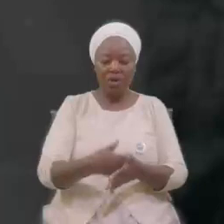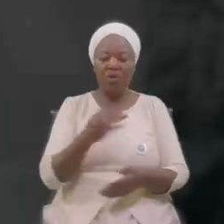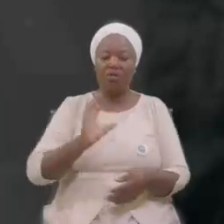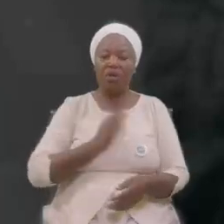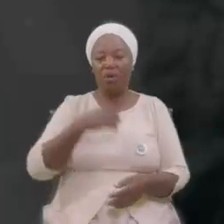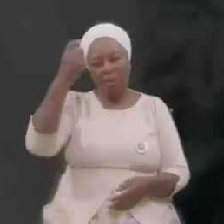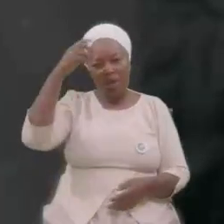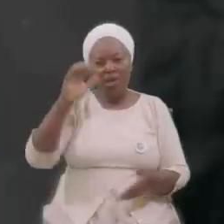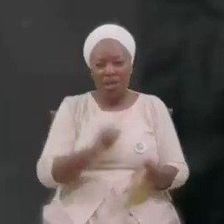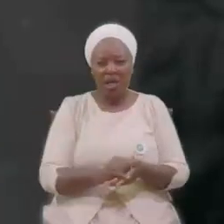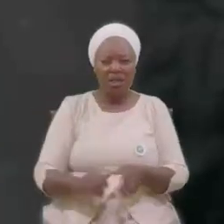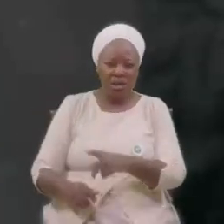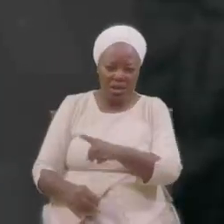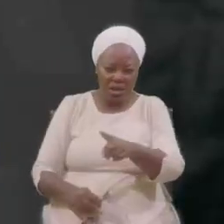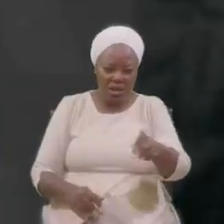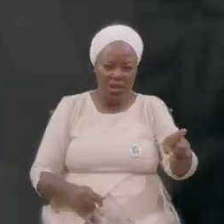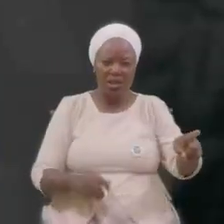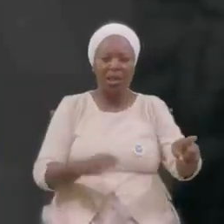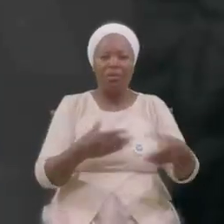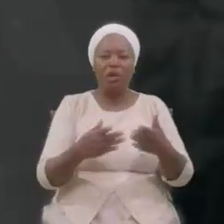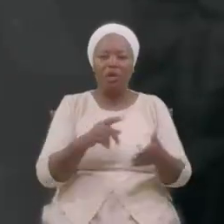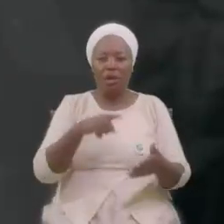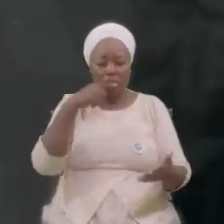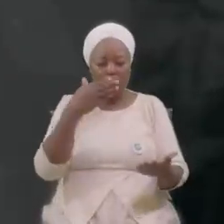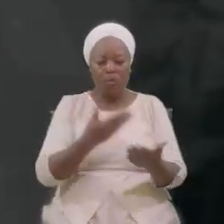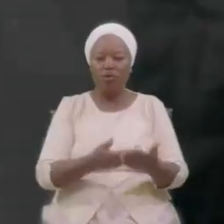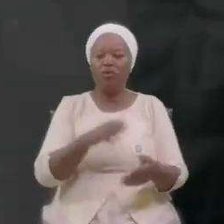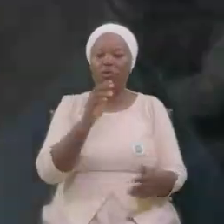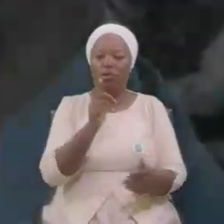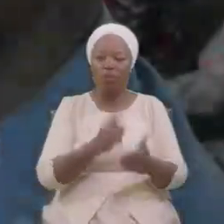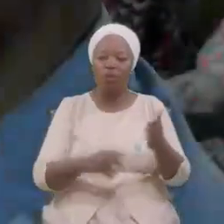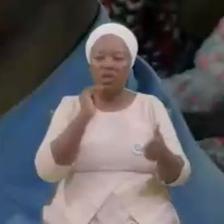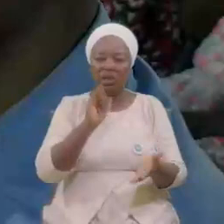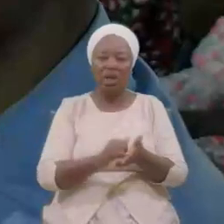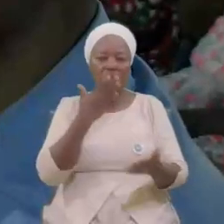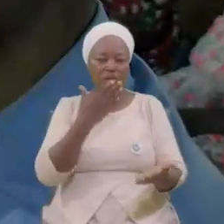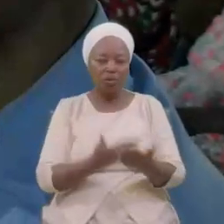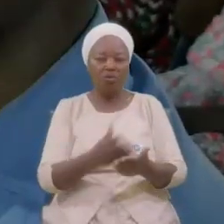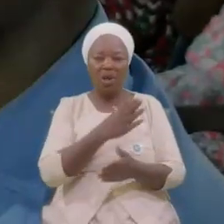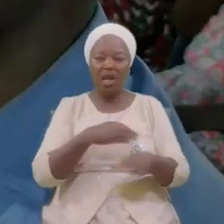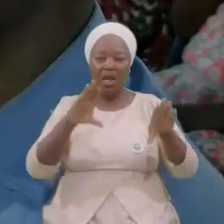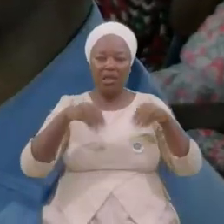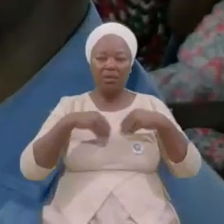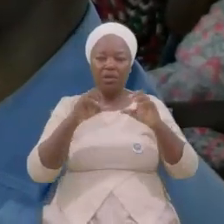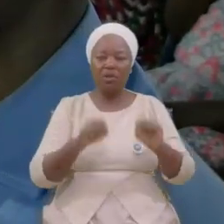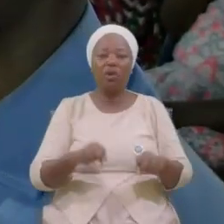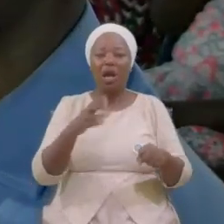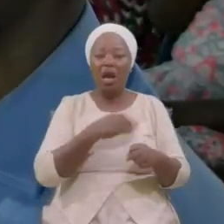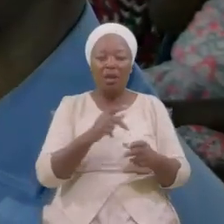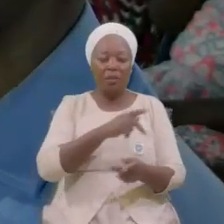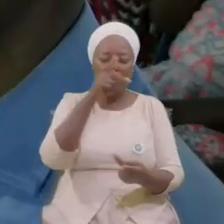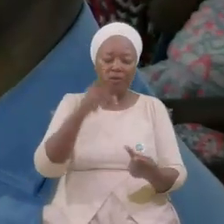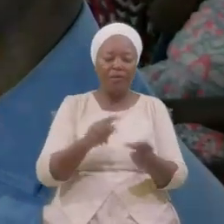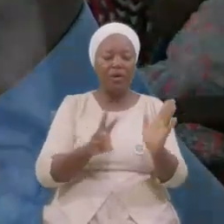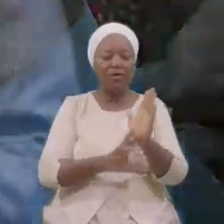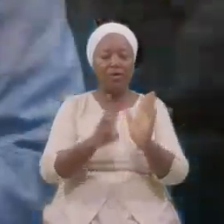that ye may prove what is that good and acceptable and perfect will